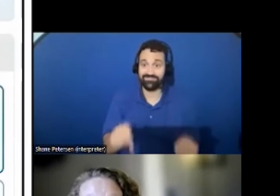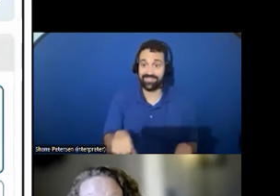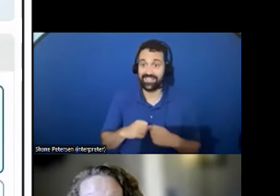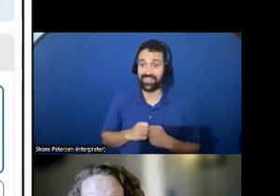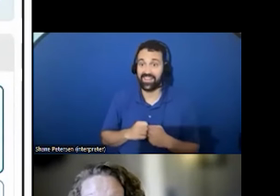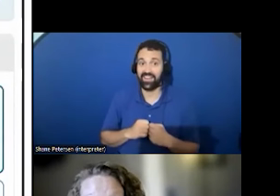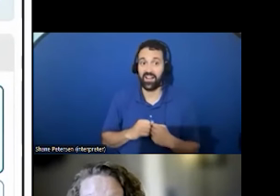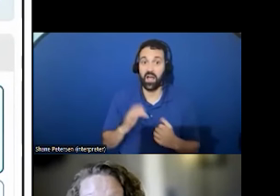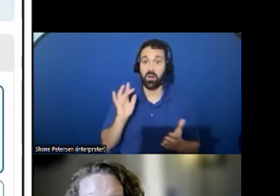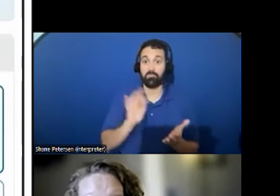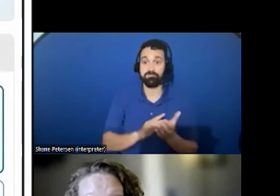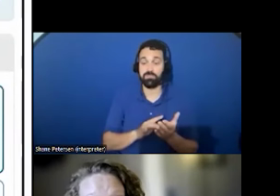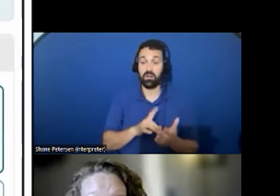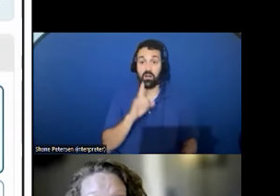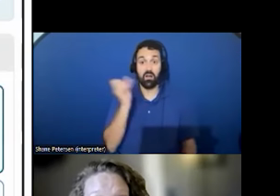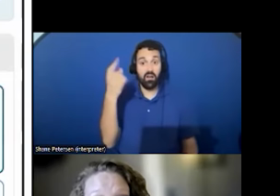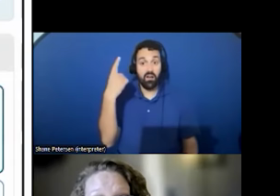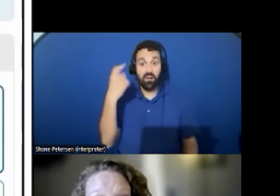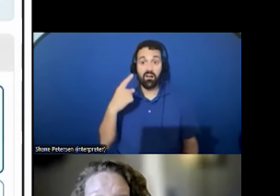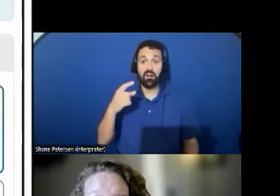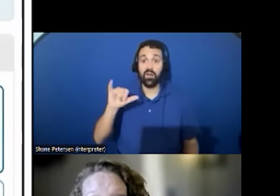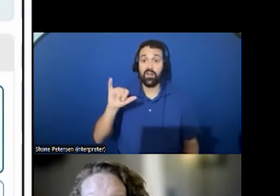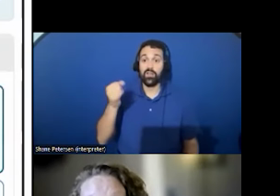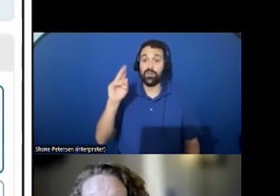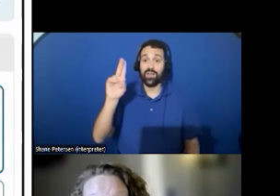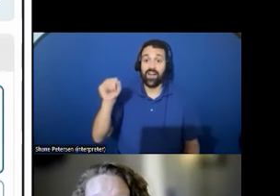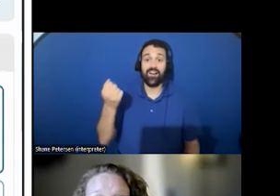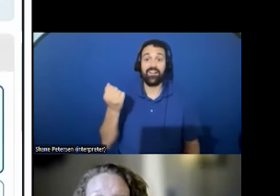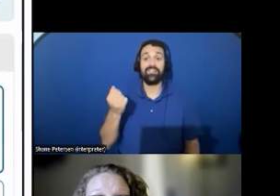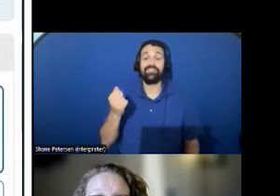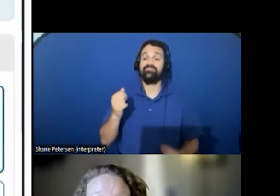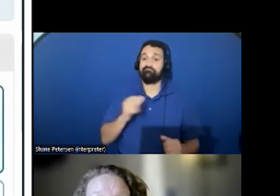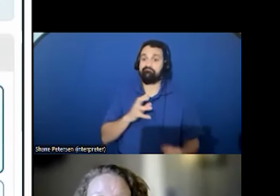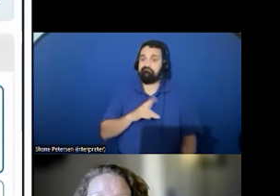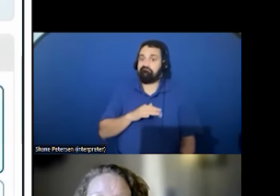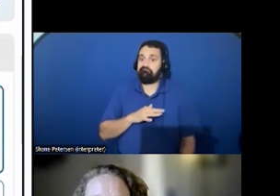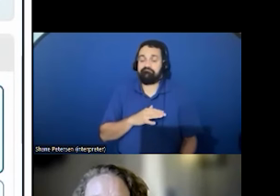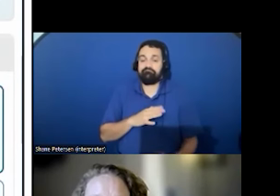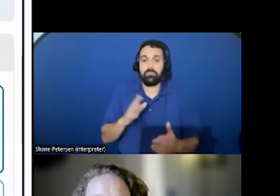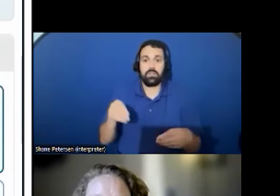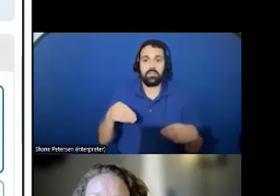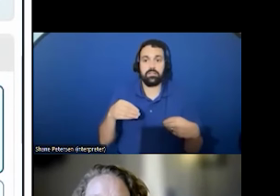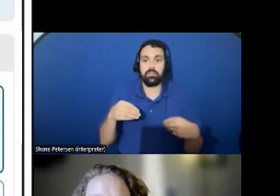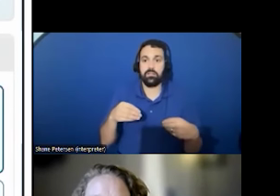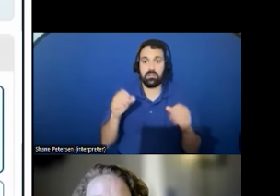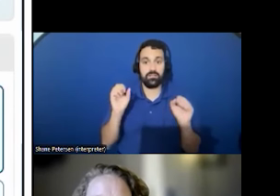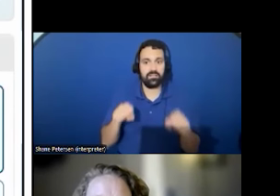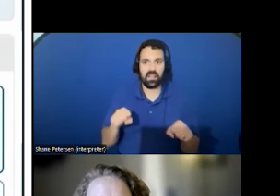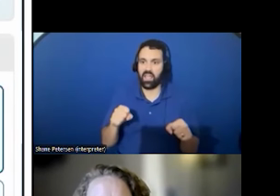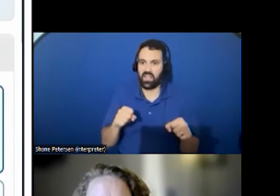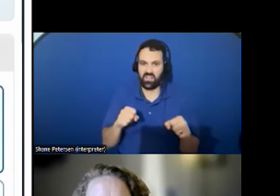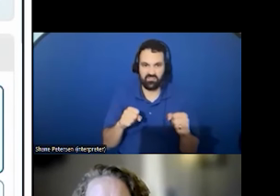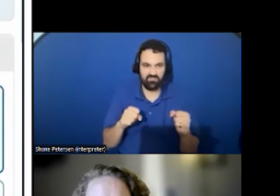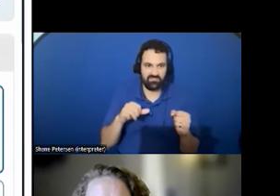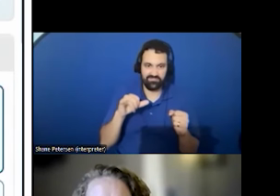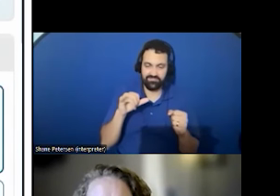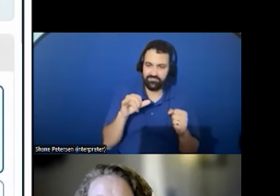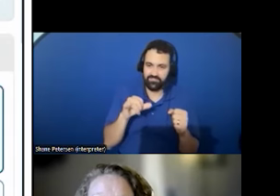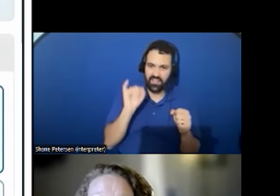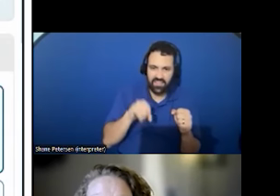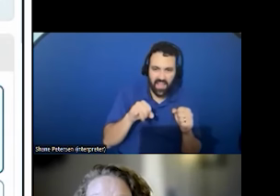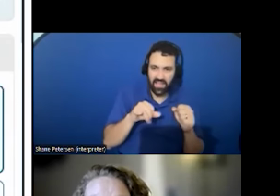Now, what's really nifty about Yuja is that it does often give you the chance to fix the issue right within whatever you're working